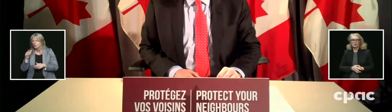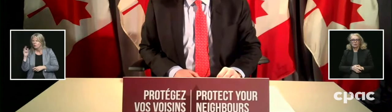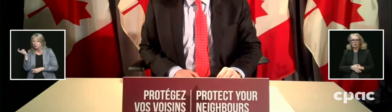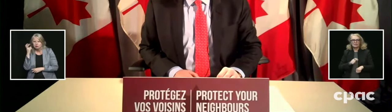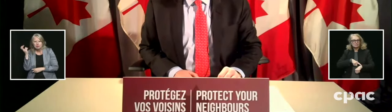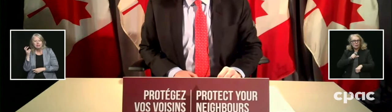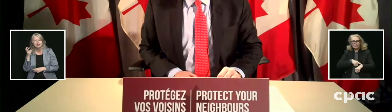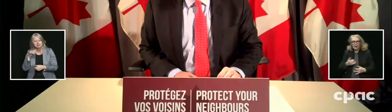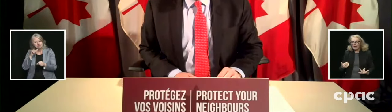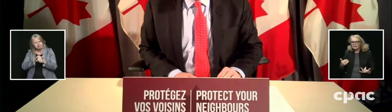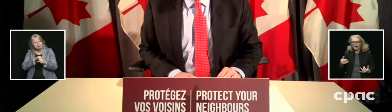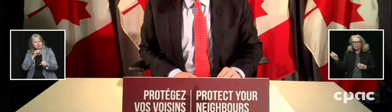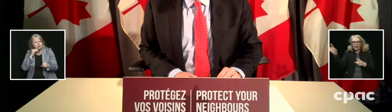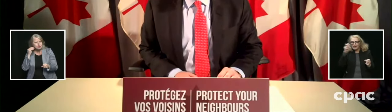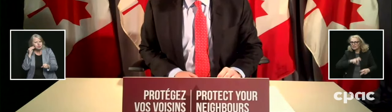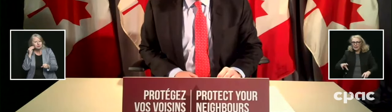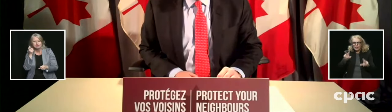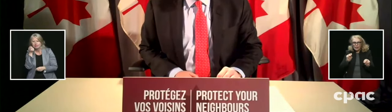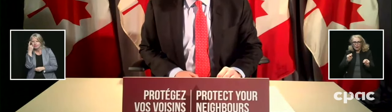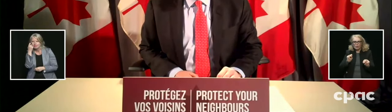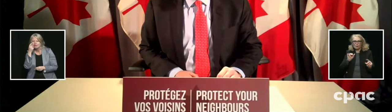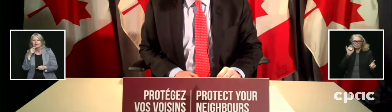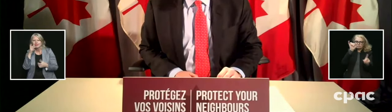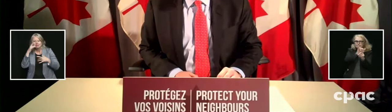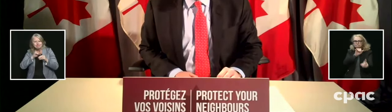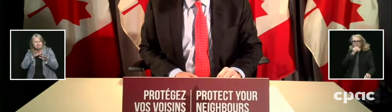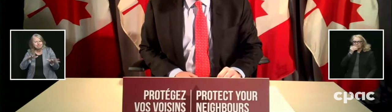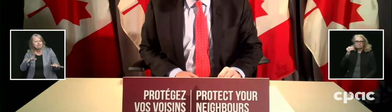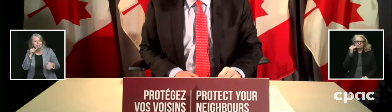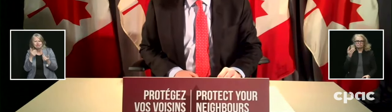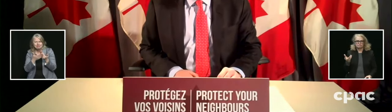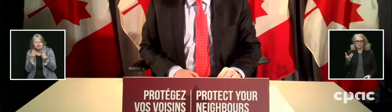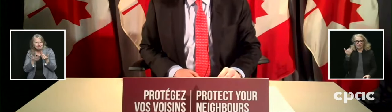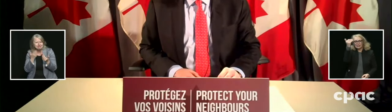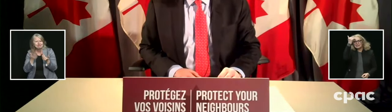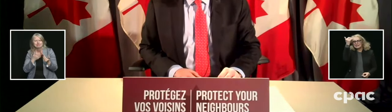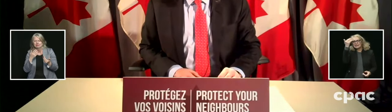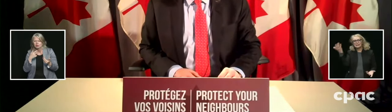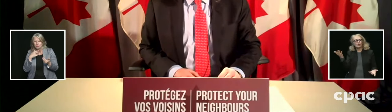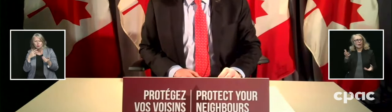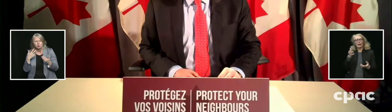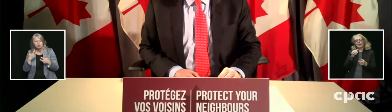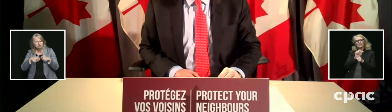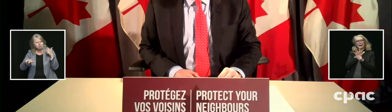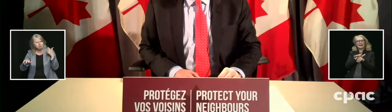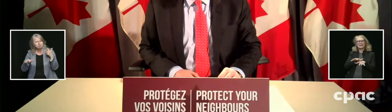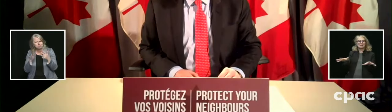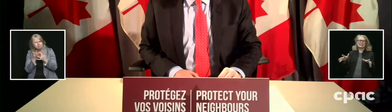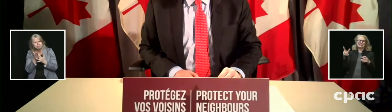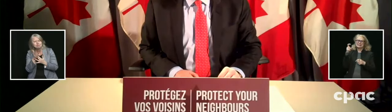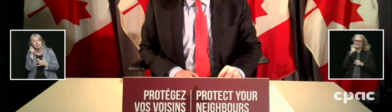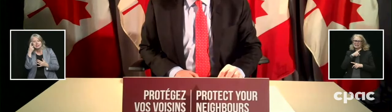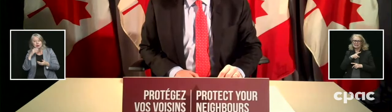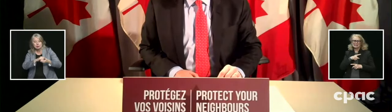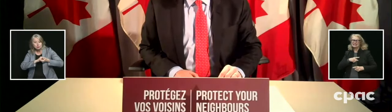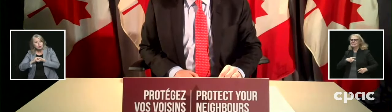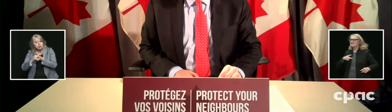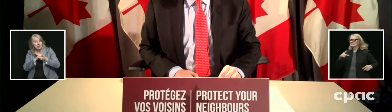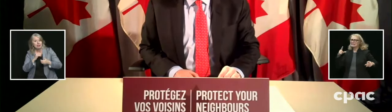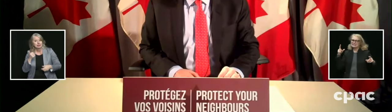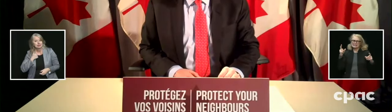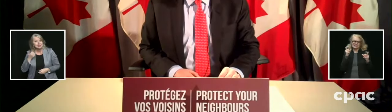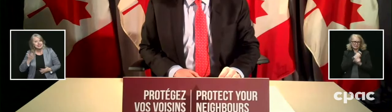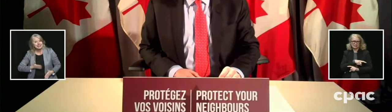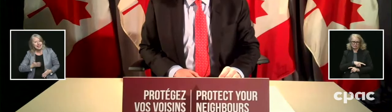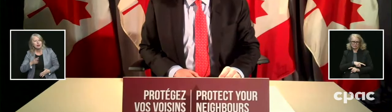home. We know the pandemic is not easy. It's been extraordinarily difficult. But together, as Canadians,